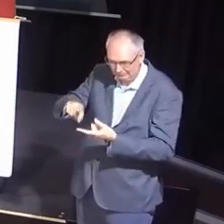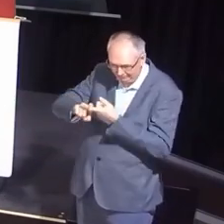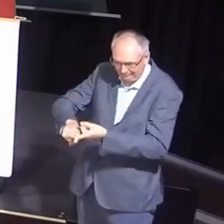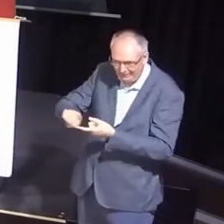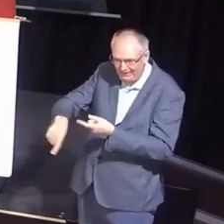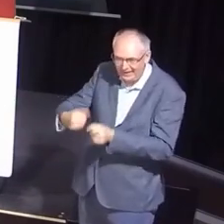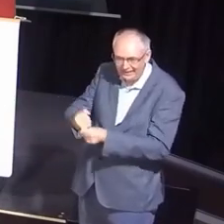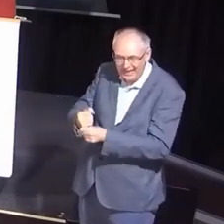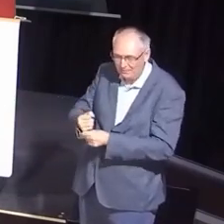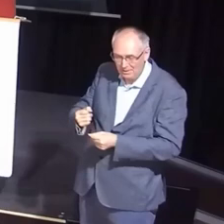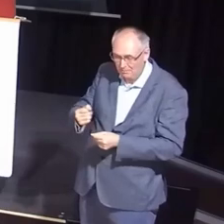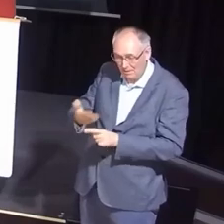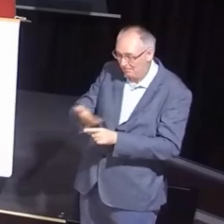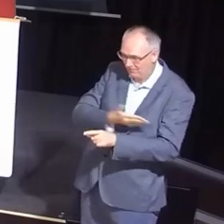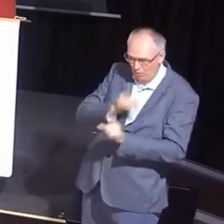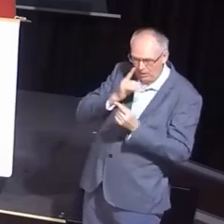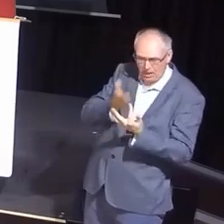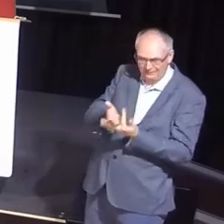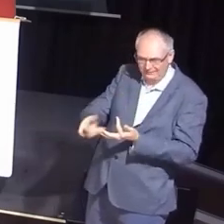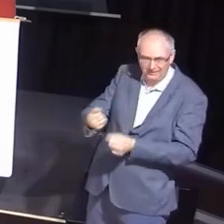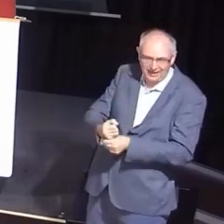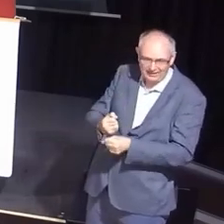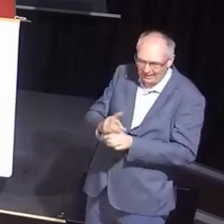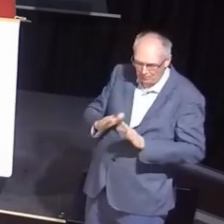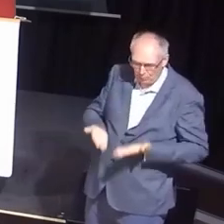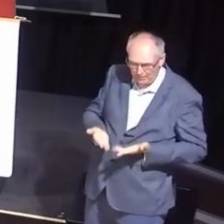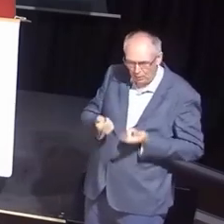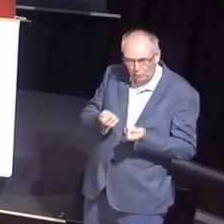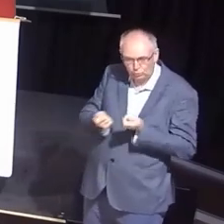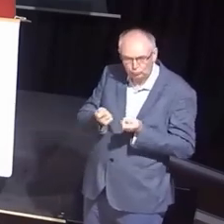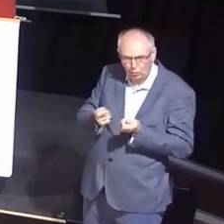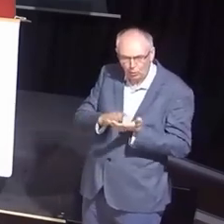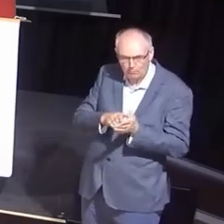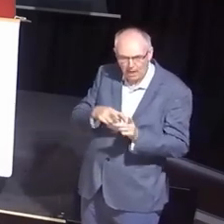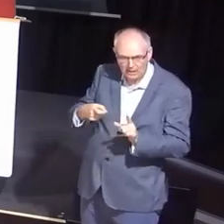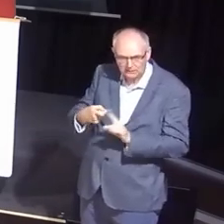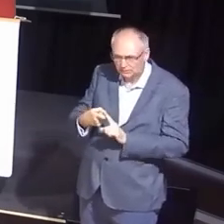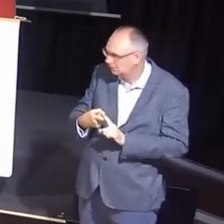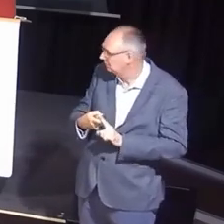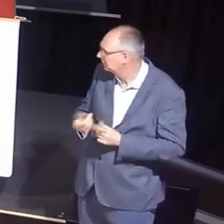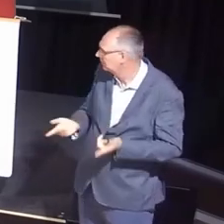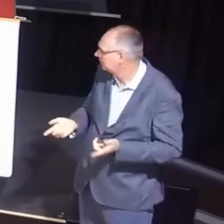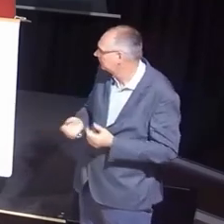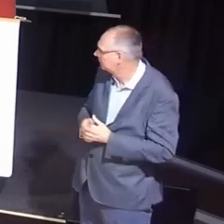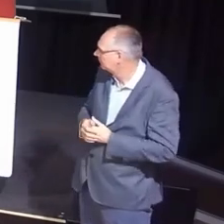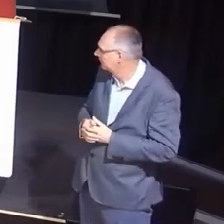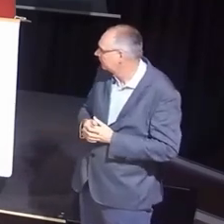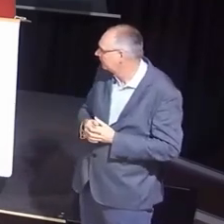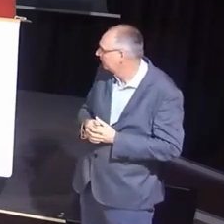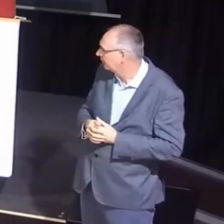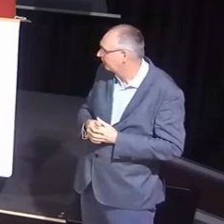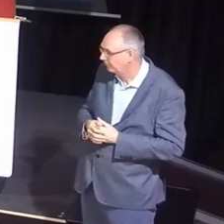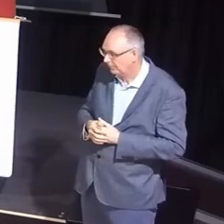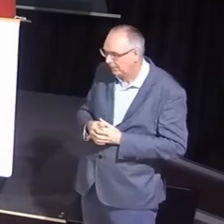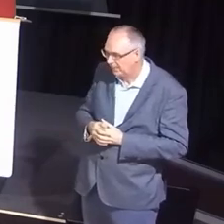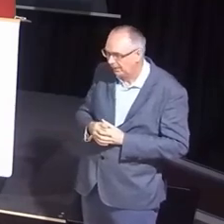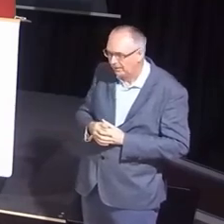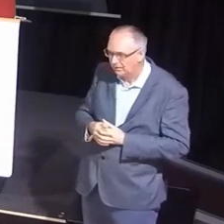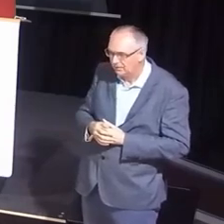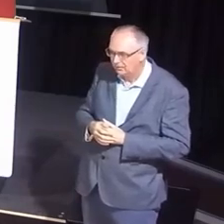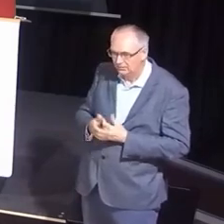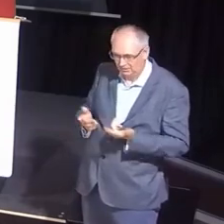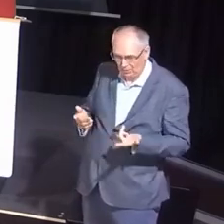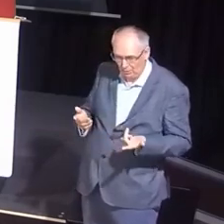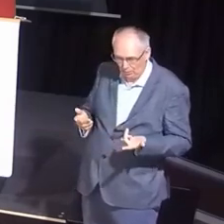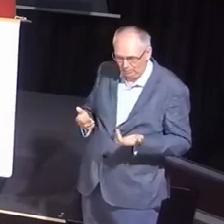able to access those games had I not controller mapped. So that was a really big, you know, eye-opening, like, oh my gosh, like, this is everything I've ever